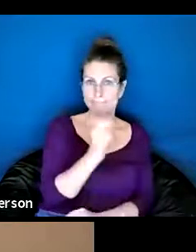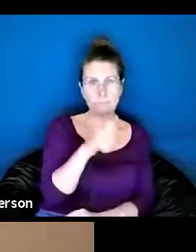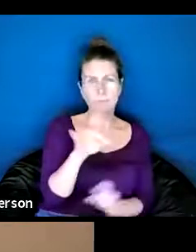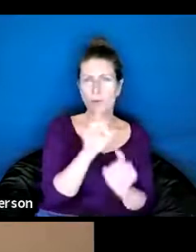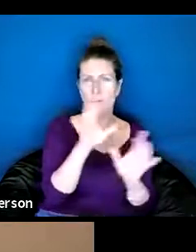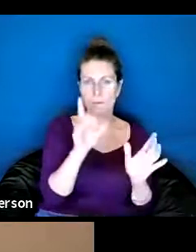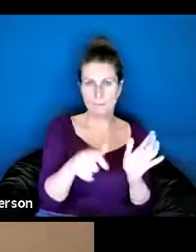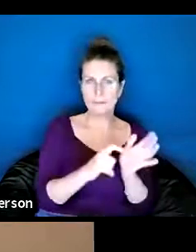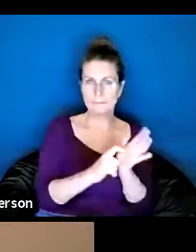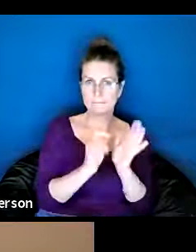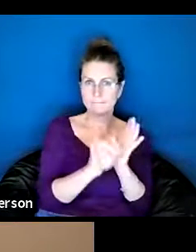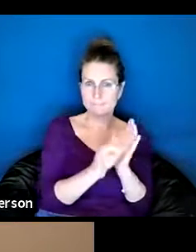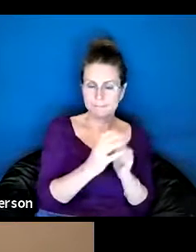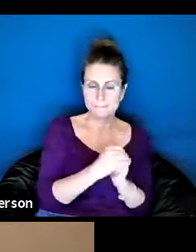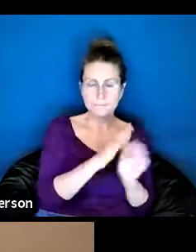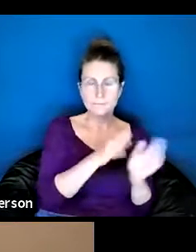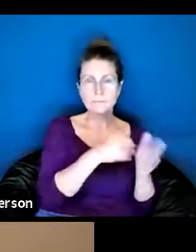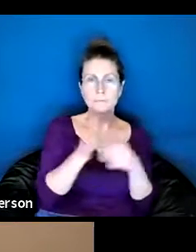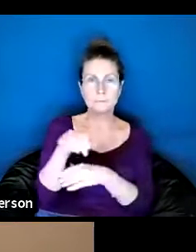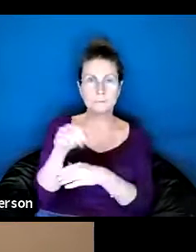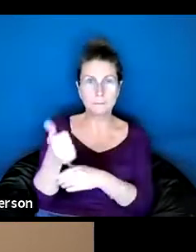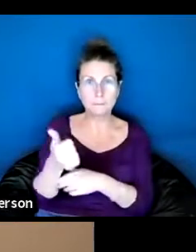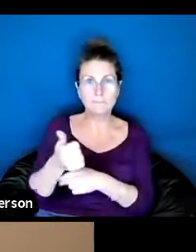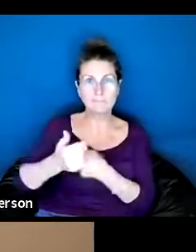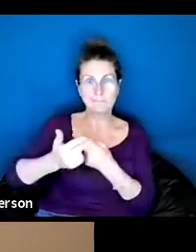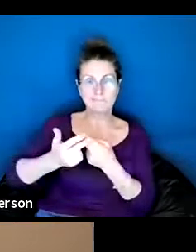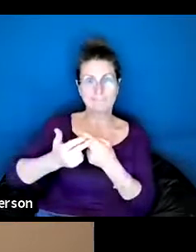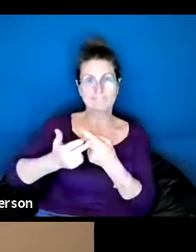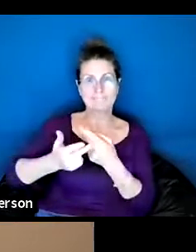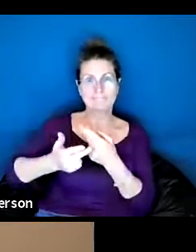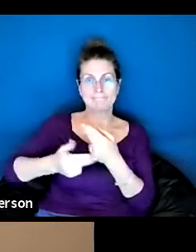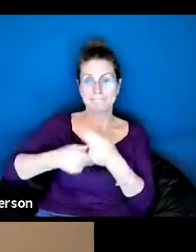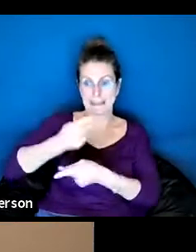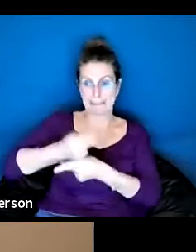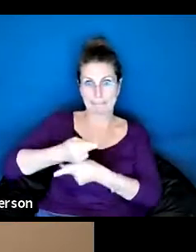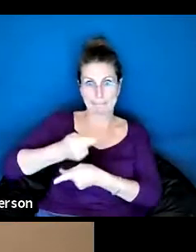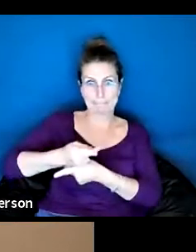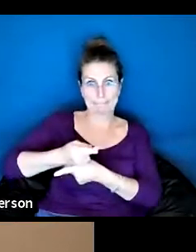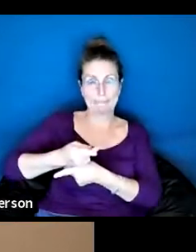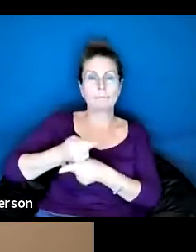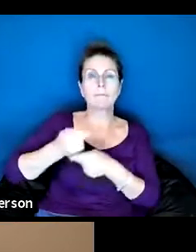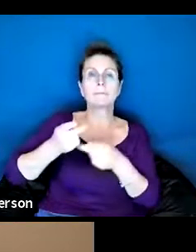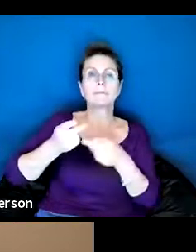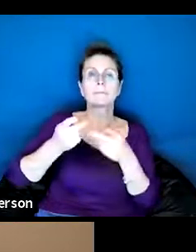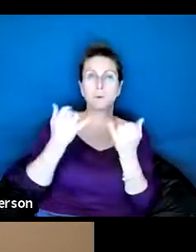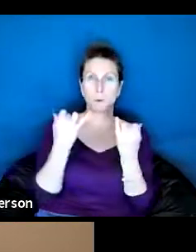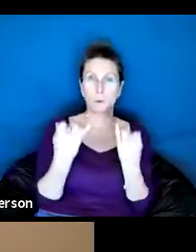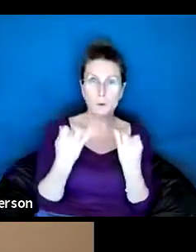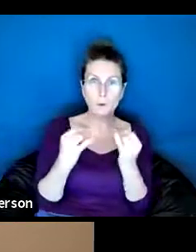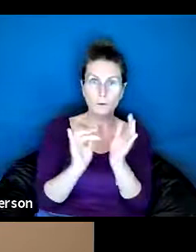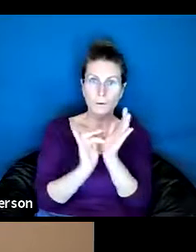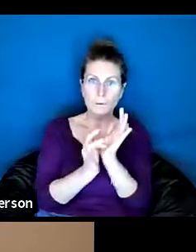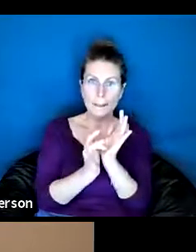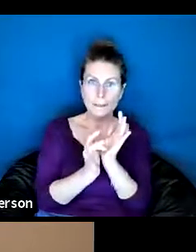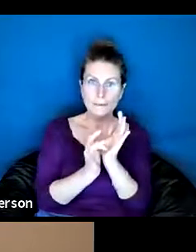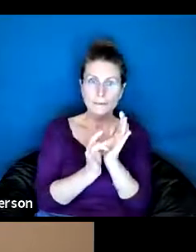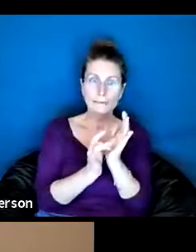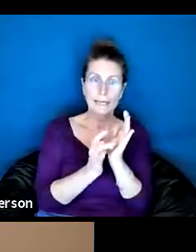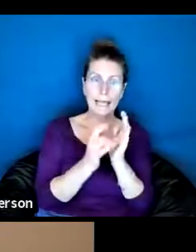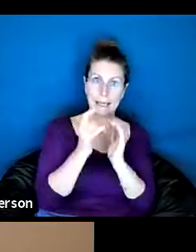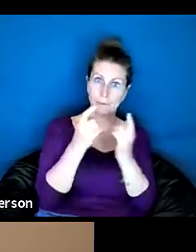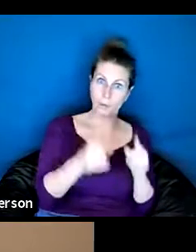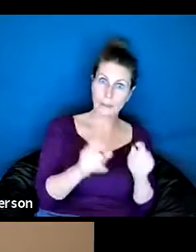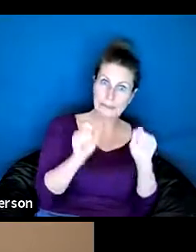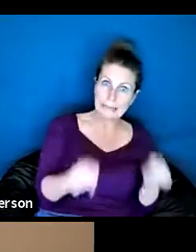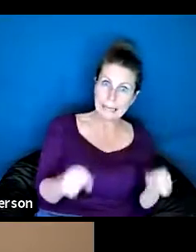The second aspect is conservation, as the question alluded to. We need to conserve the existing effectiveness of those drugs that